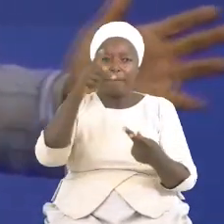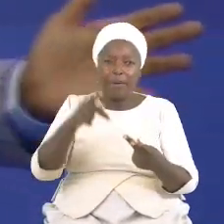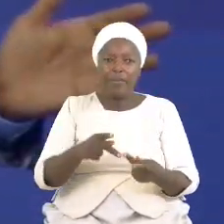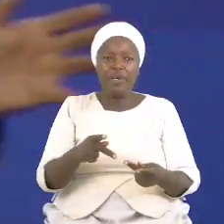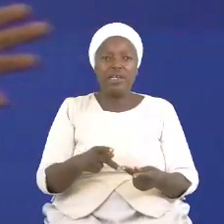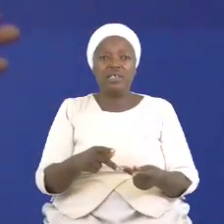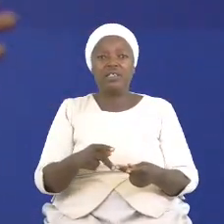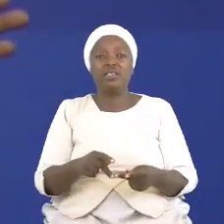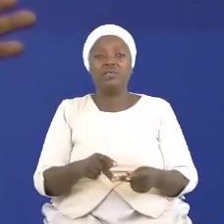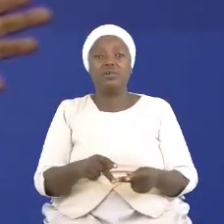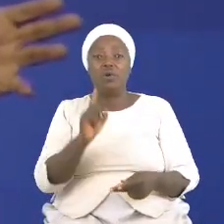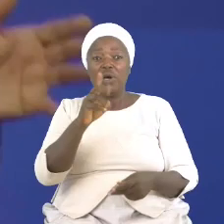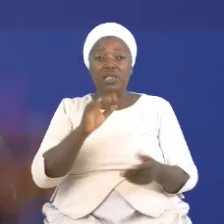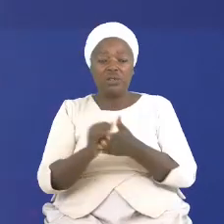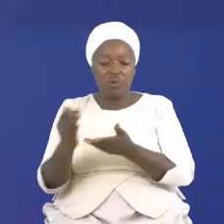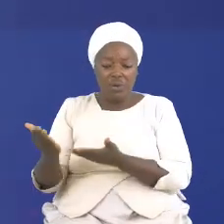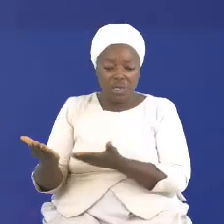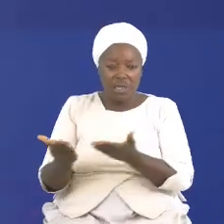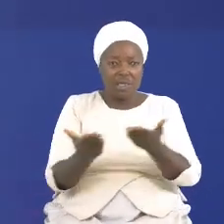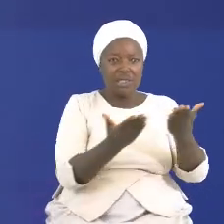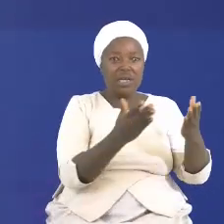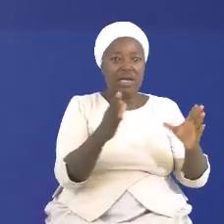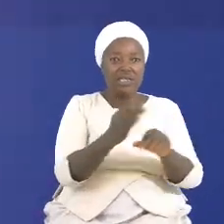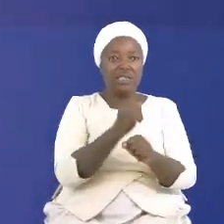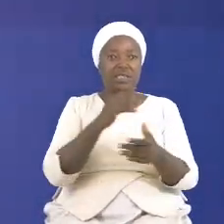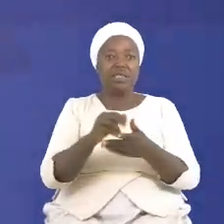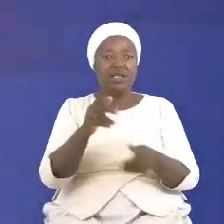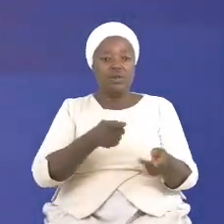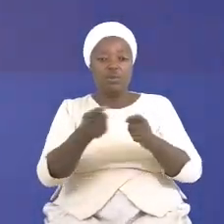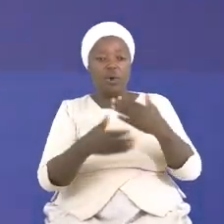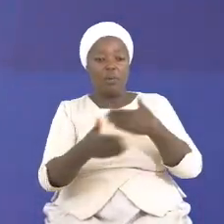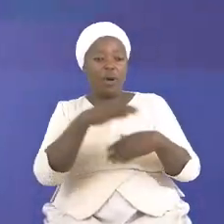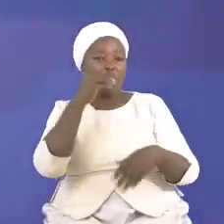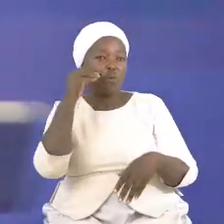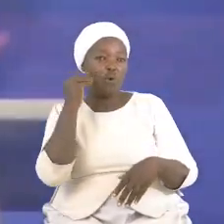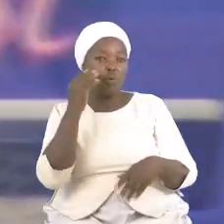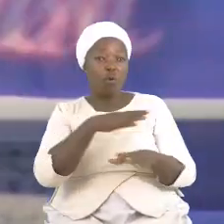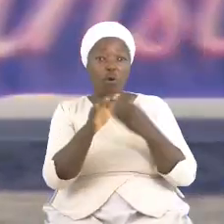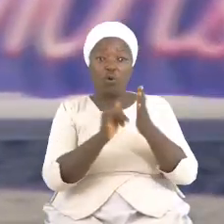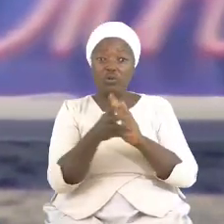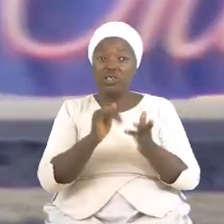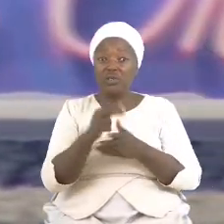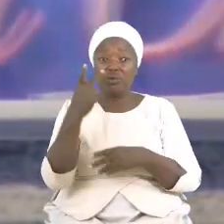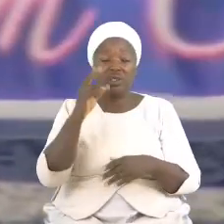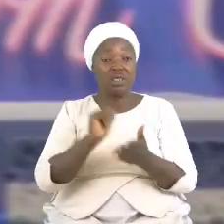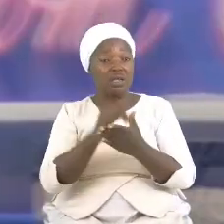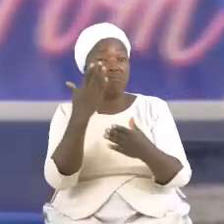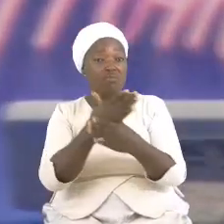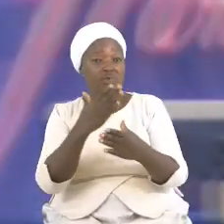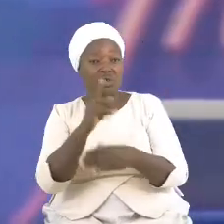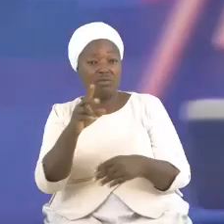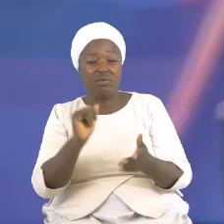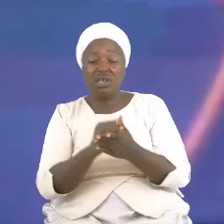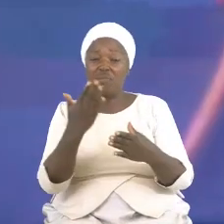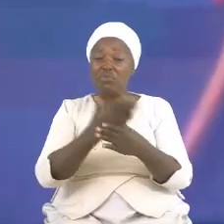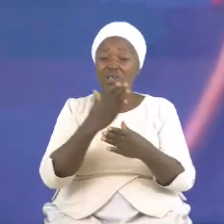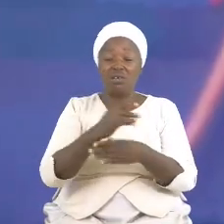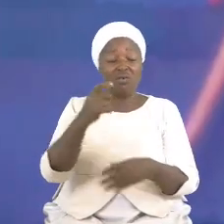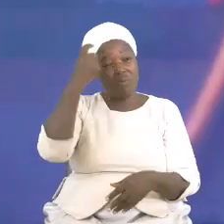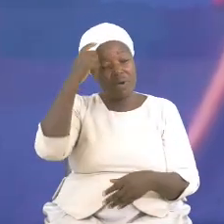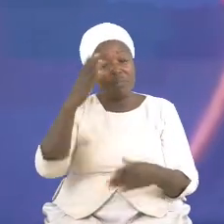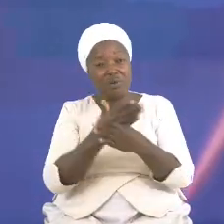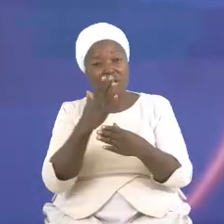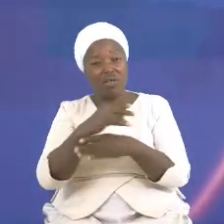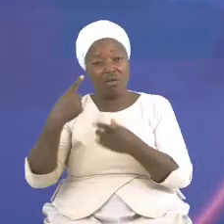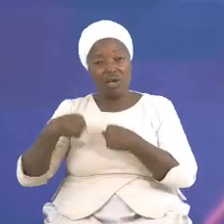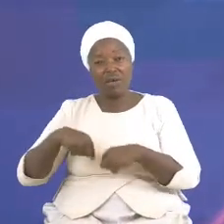carry the dominion back home. All those things you see that bothered you, bothered your mind, bothered your heart, because of,